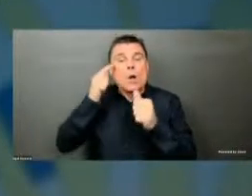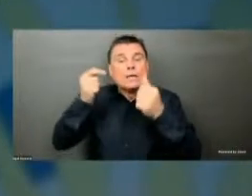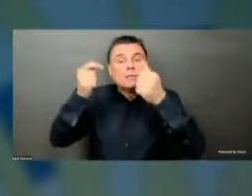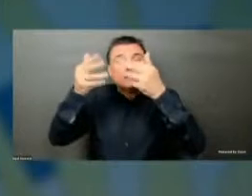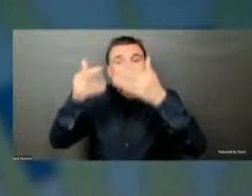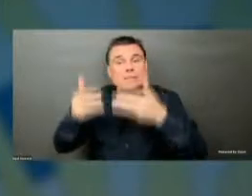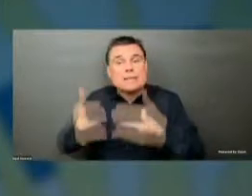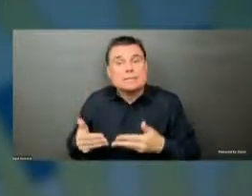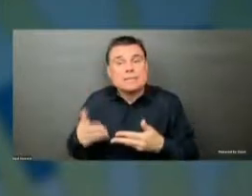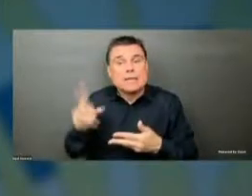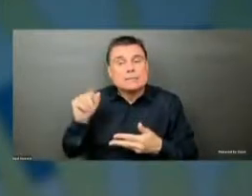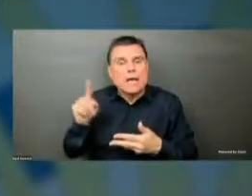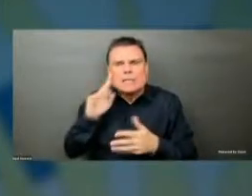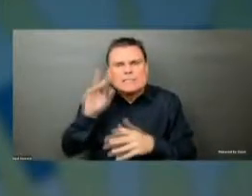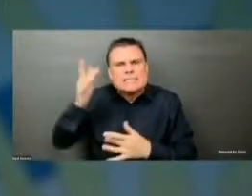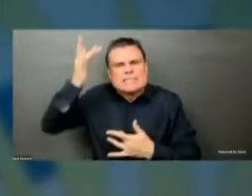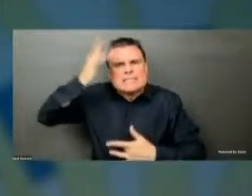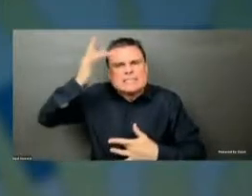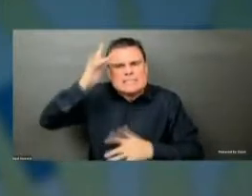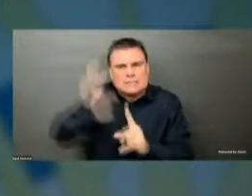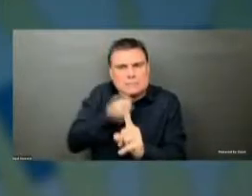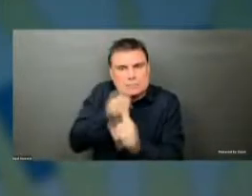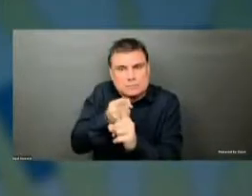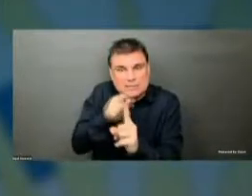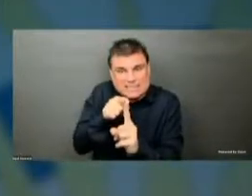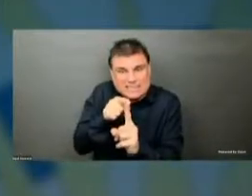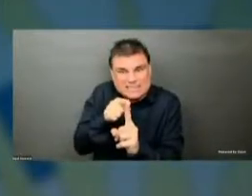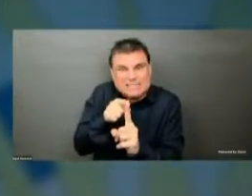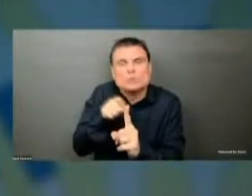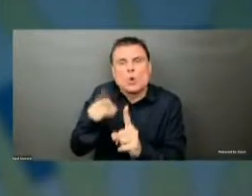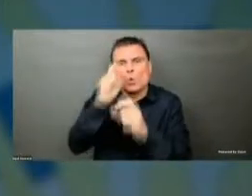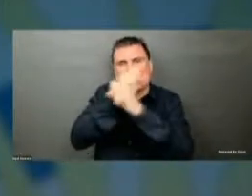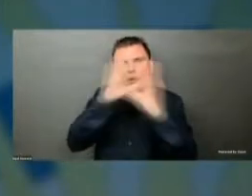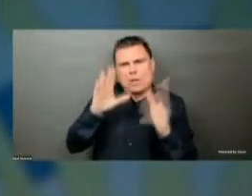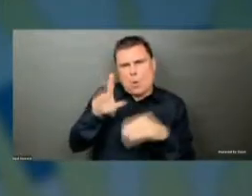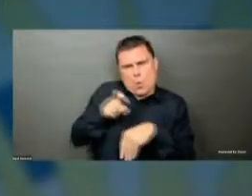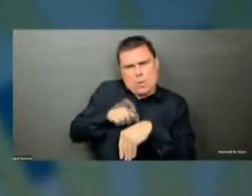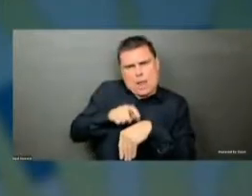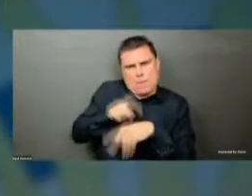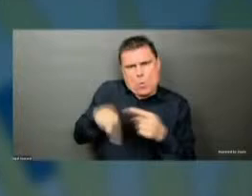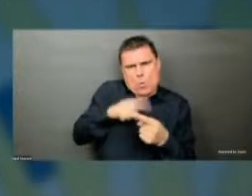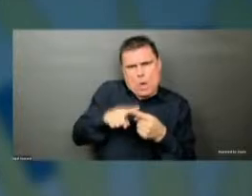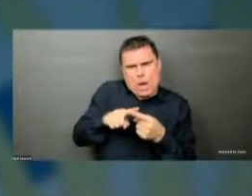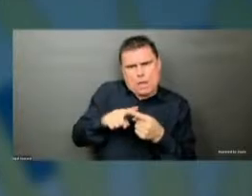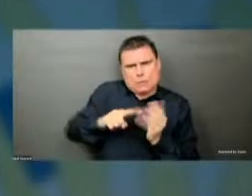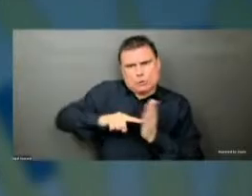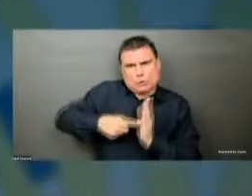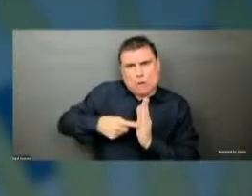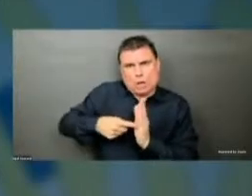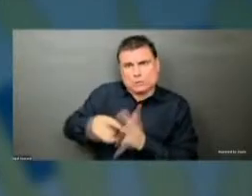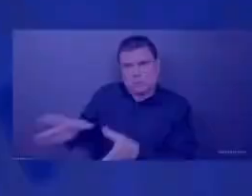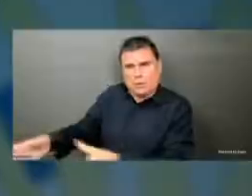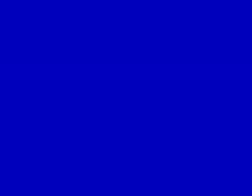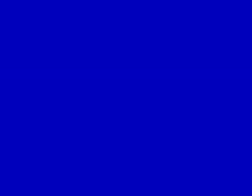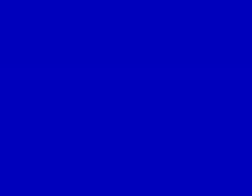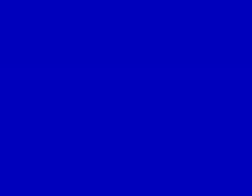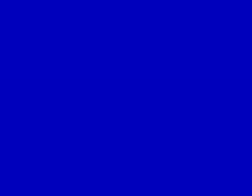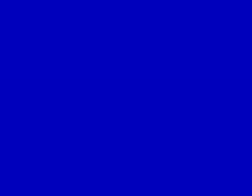better idea of the time frame when people are getting infected. And we can see from this slide that